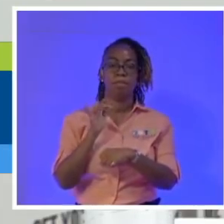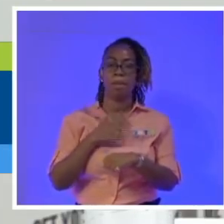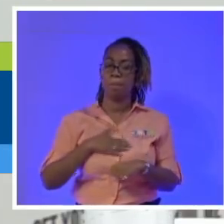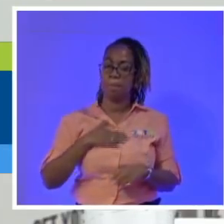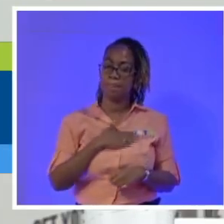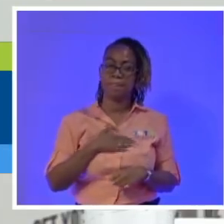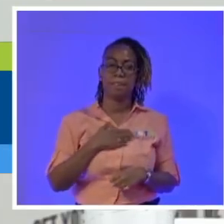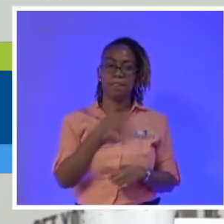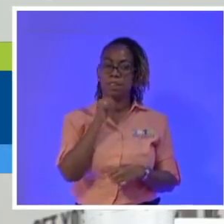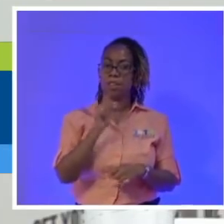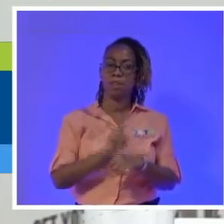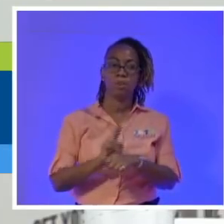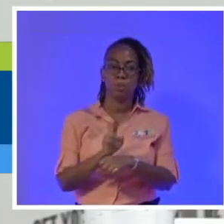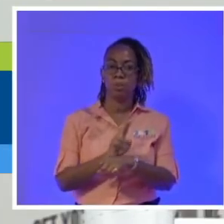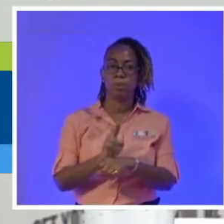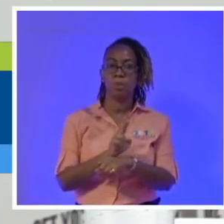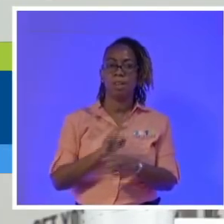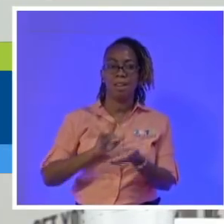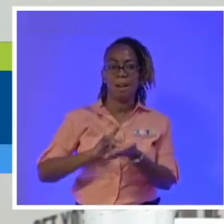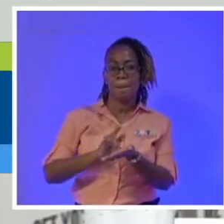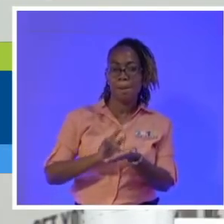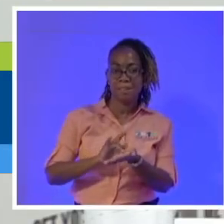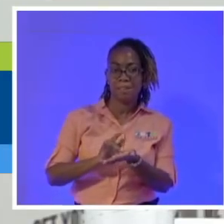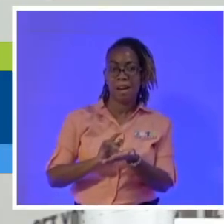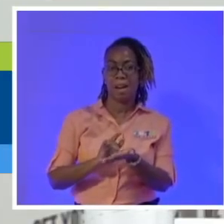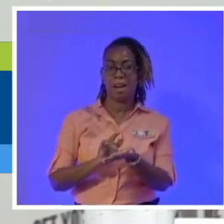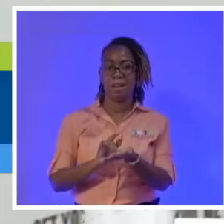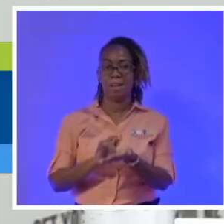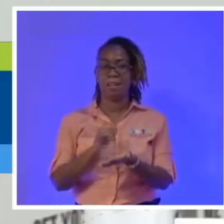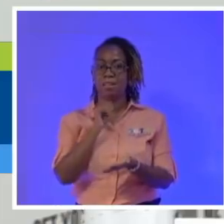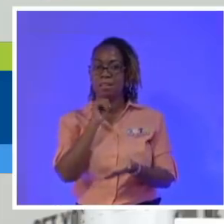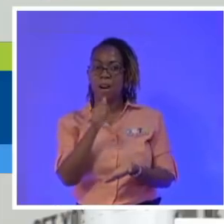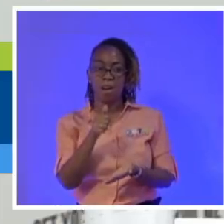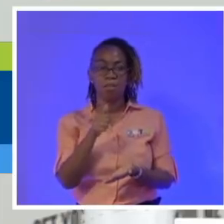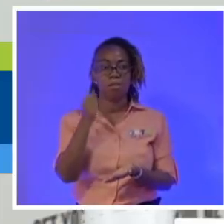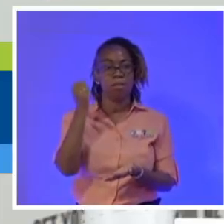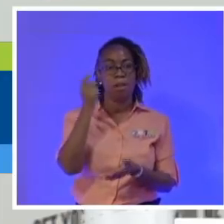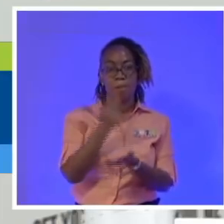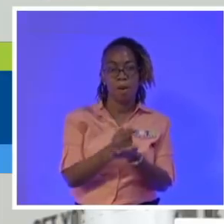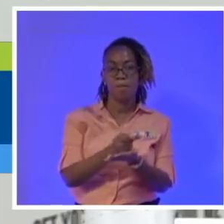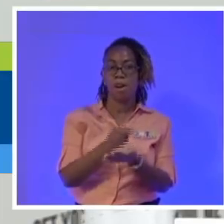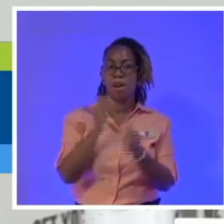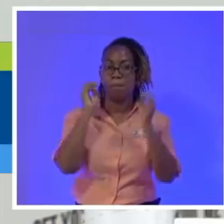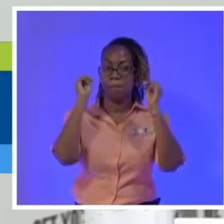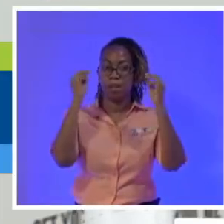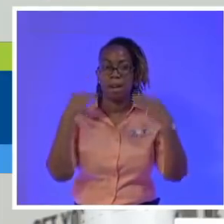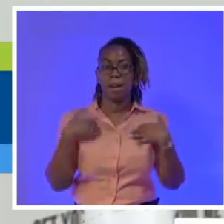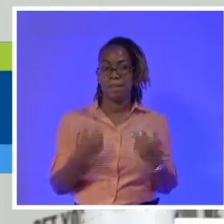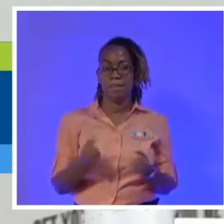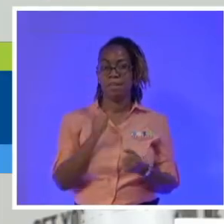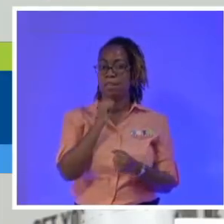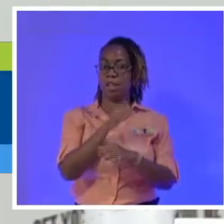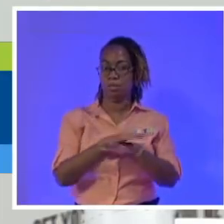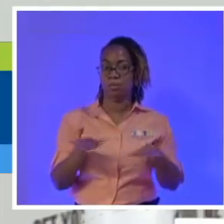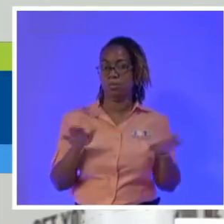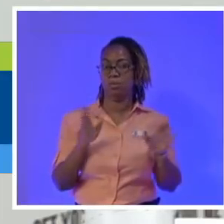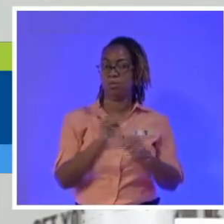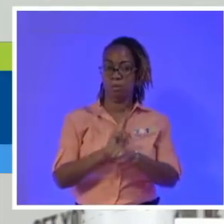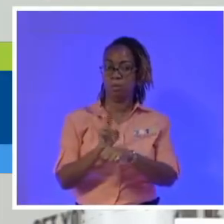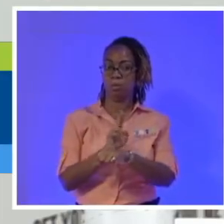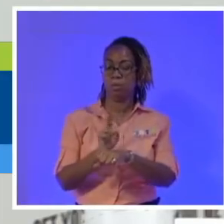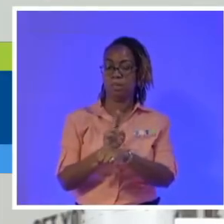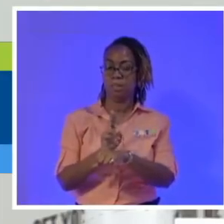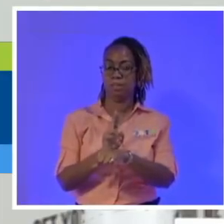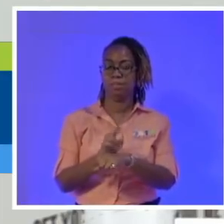using medications or therapies that are not approved by the Ministry of Health. Ladies and gentlemen, this brings